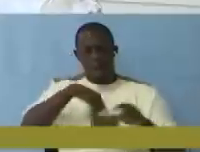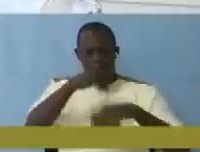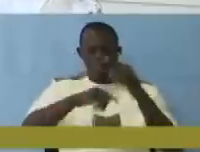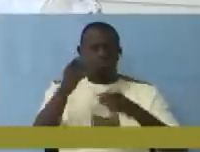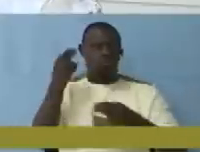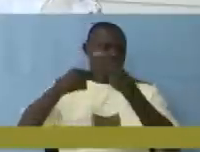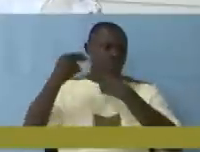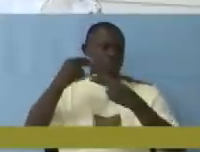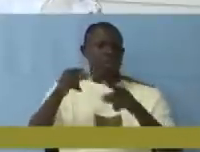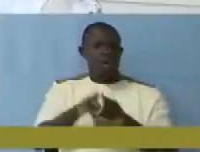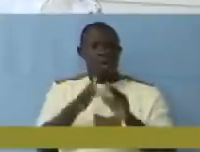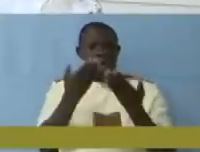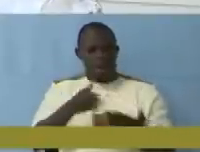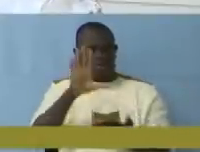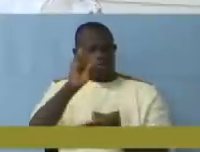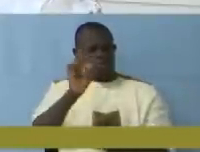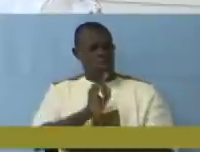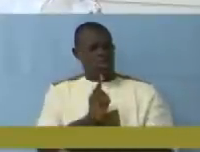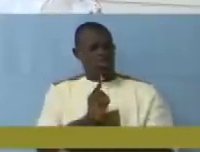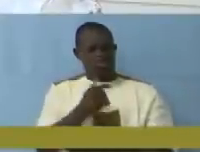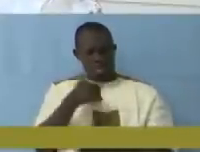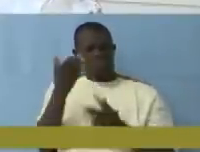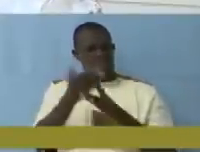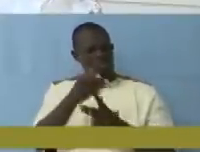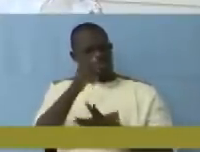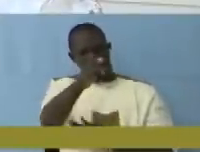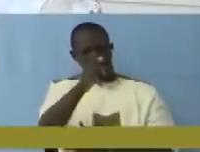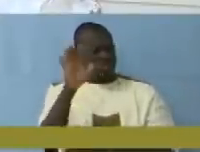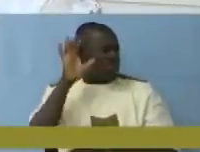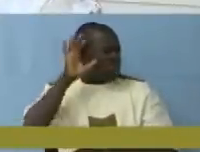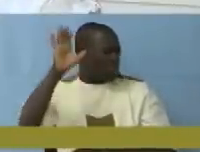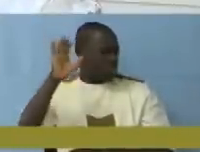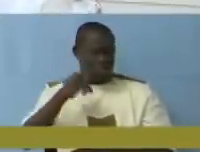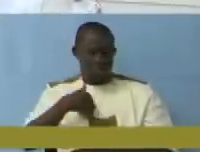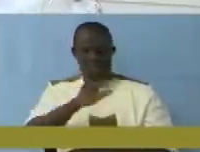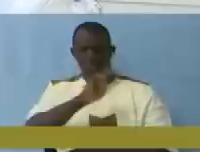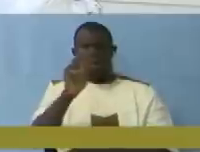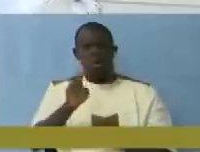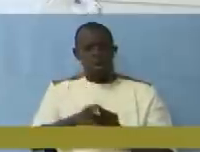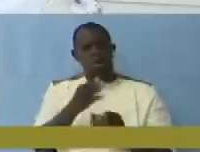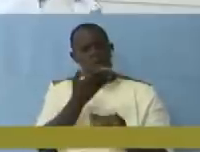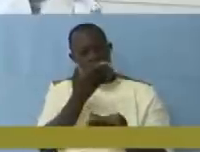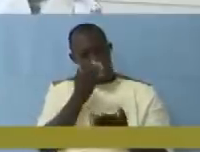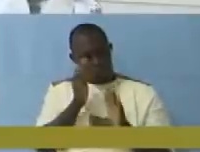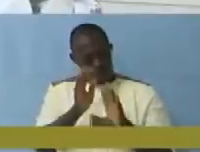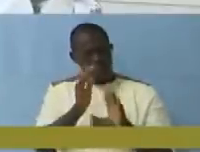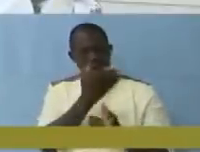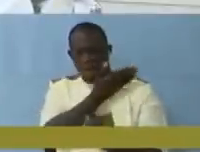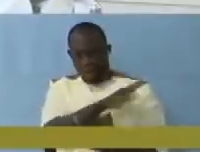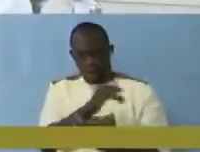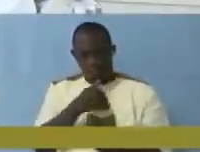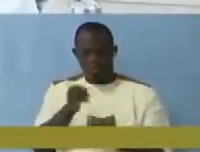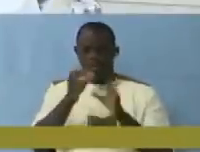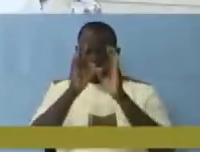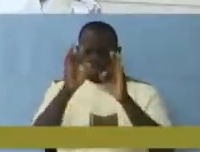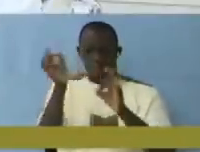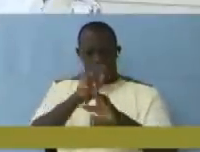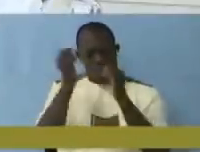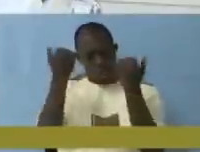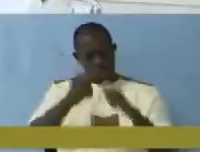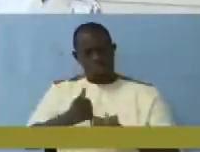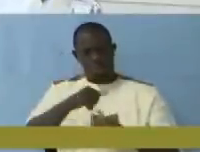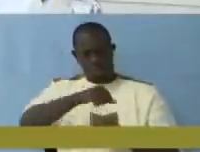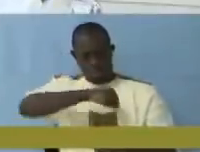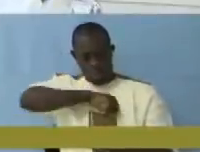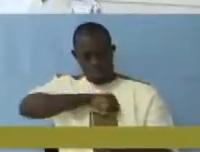You are not listening to me, I believe. Let me learn. Let me just give my explanation. My own version.